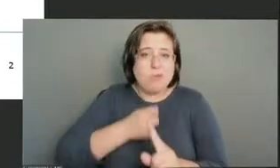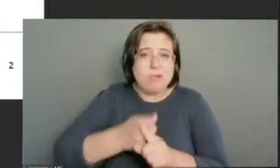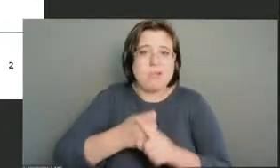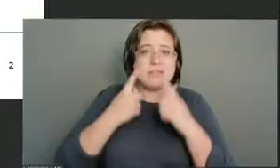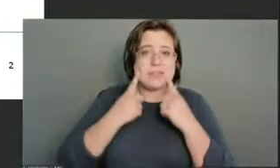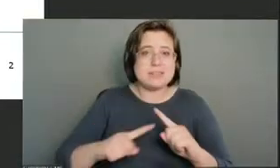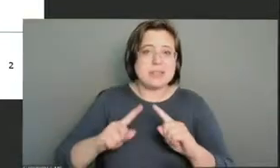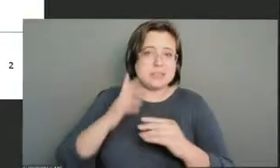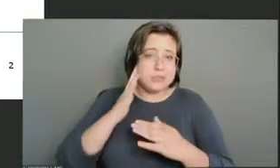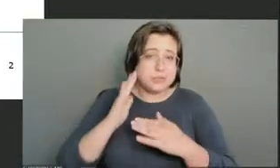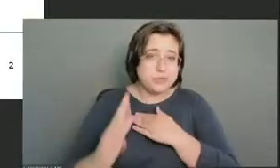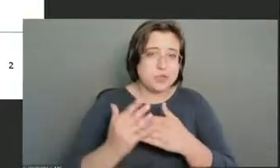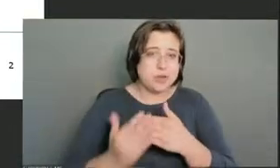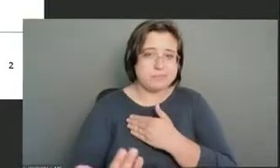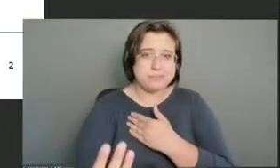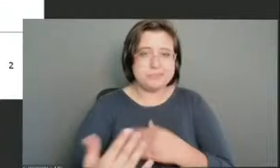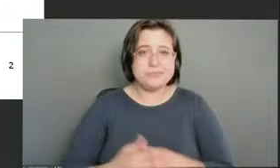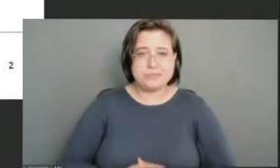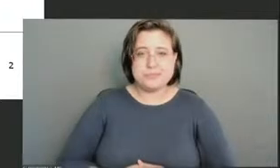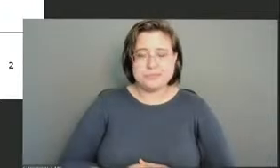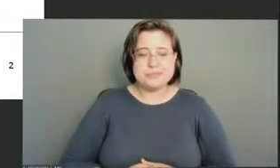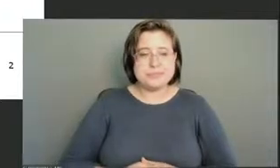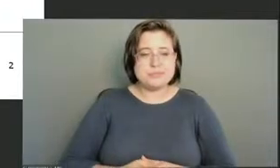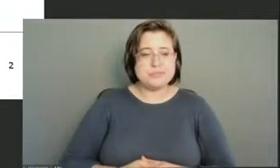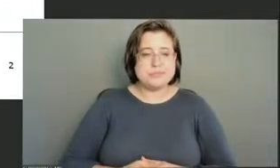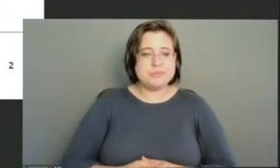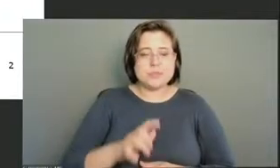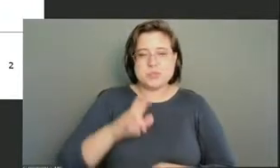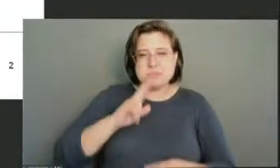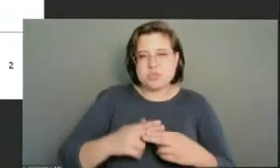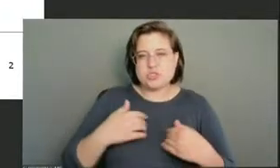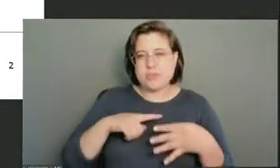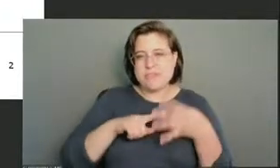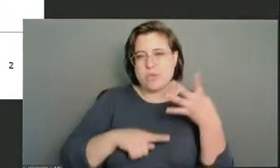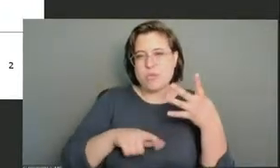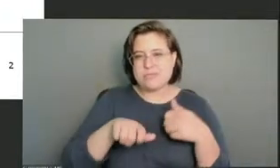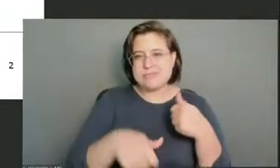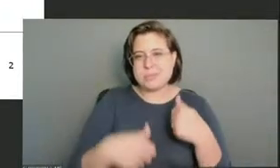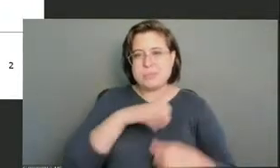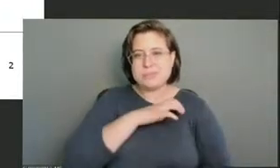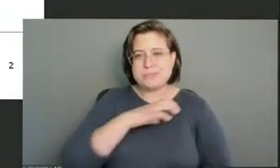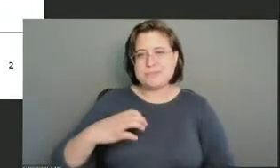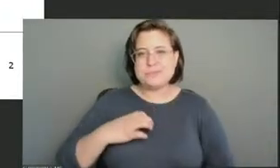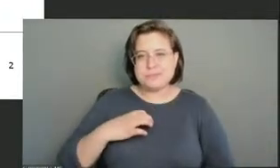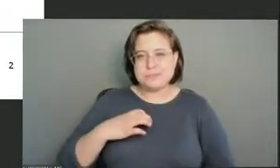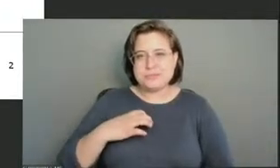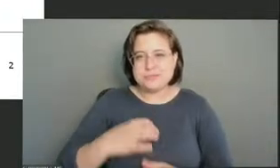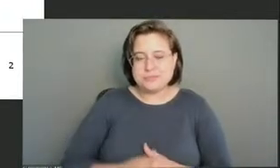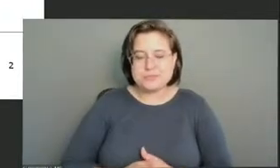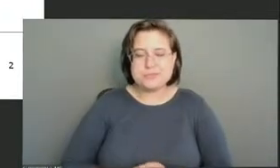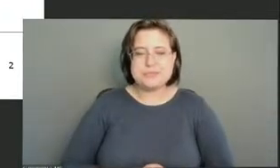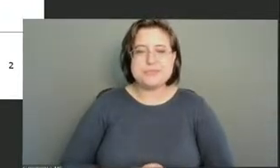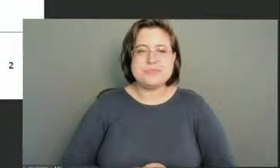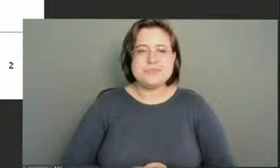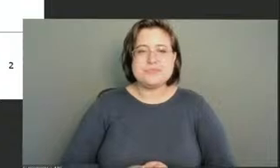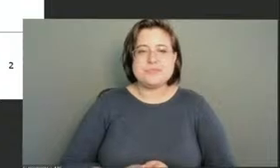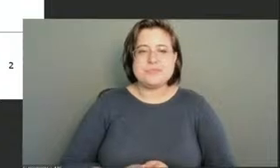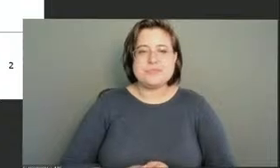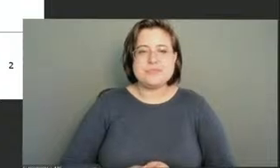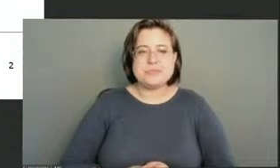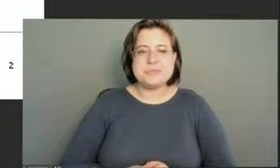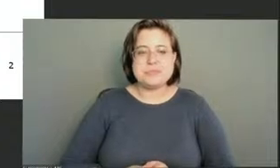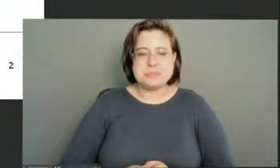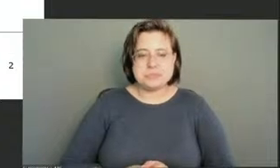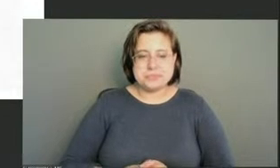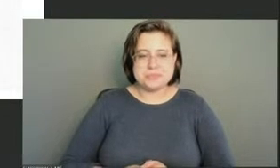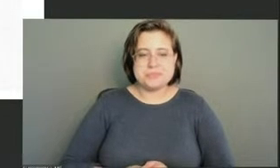Chair mentioned, we have 4 subcommittees that have done this work, and I will move forward. We will make